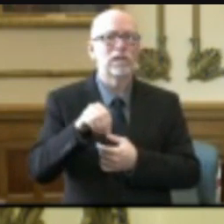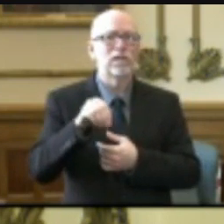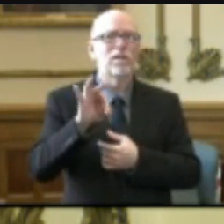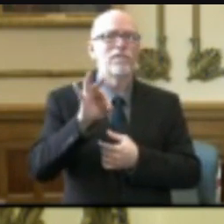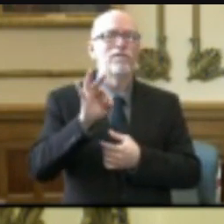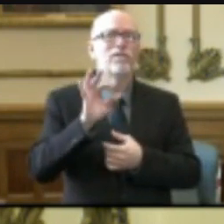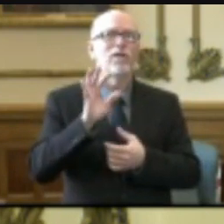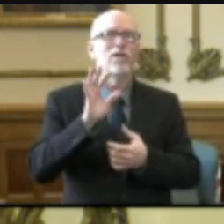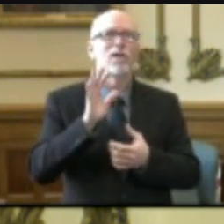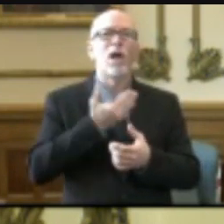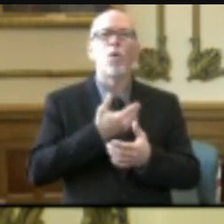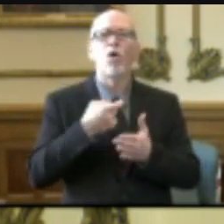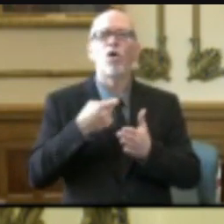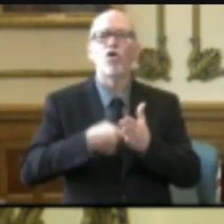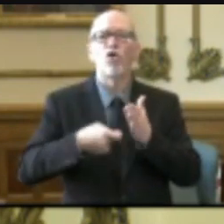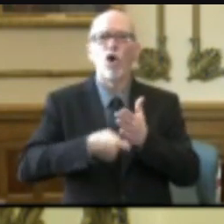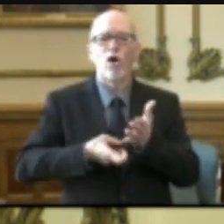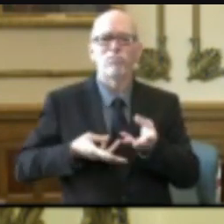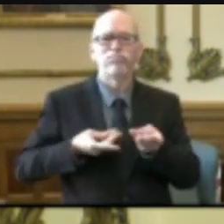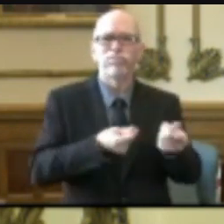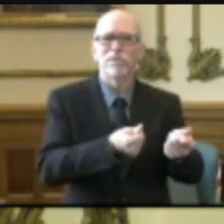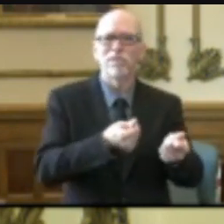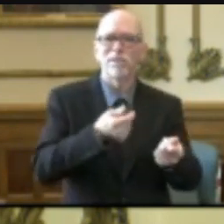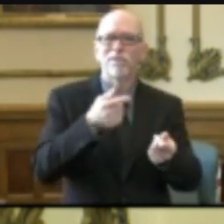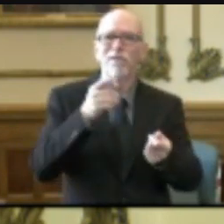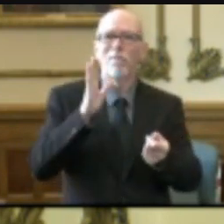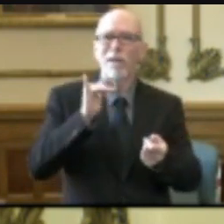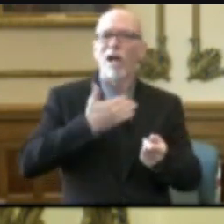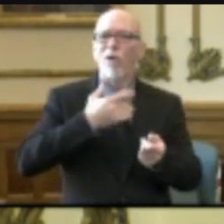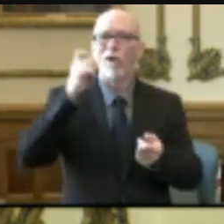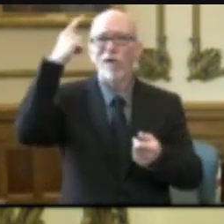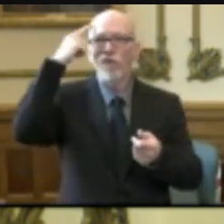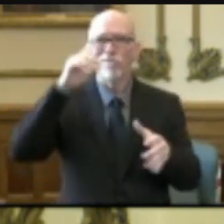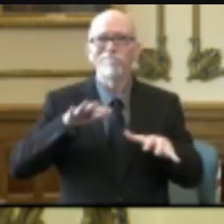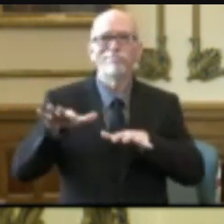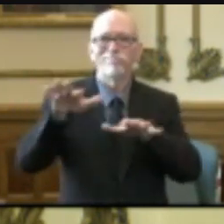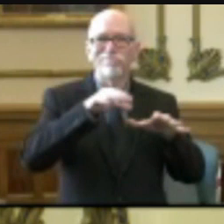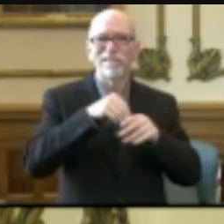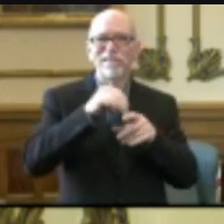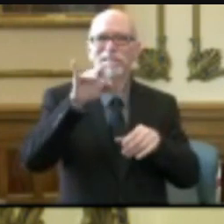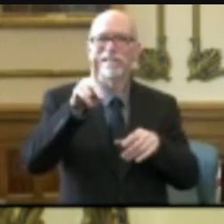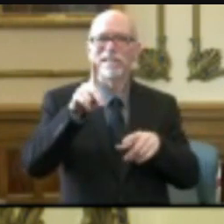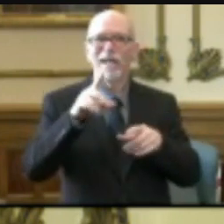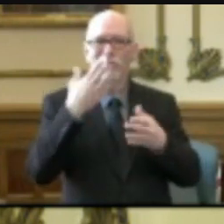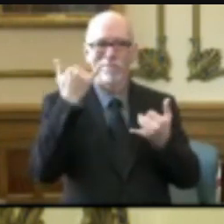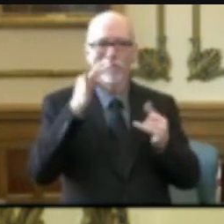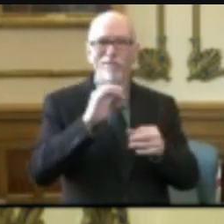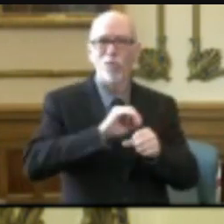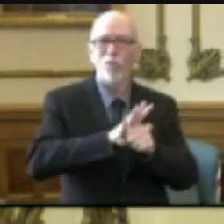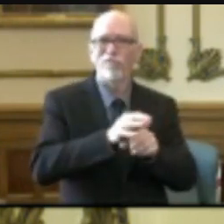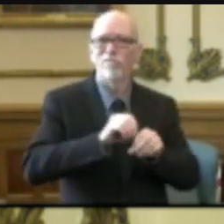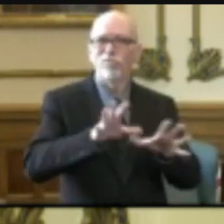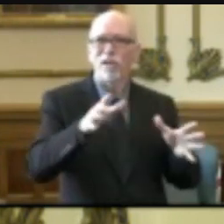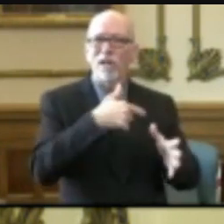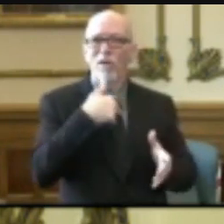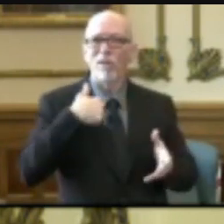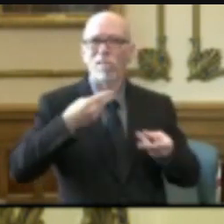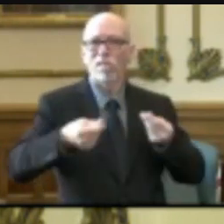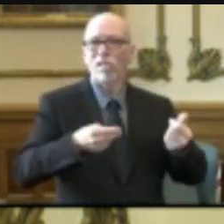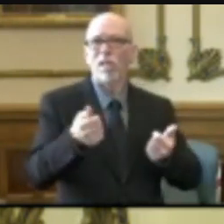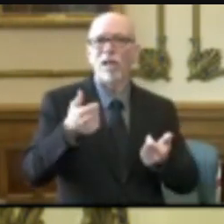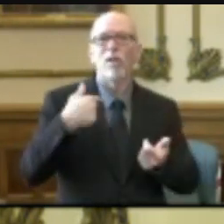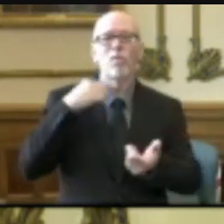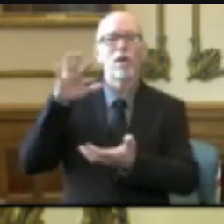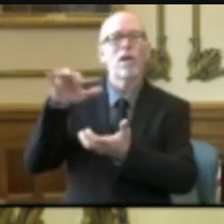costs incurred by the governmental entities within Indiana in response to the